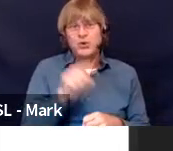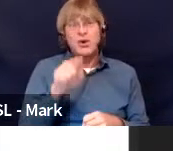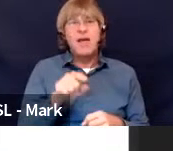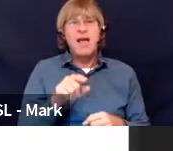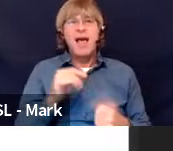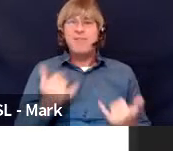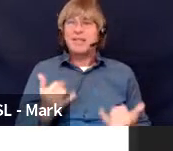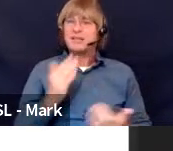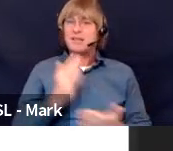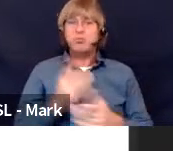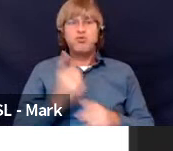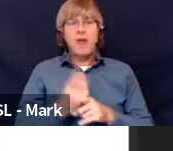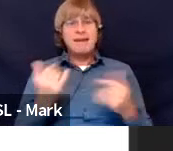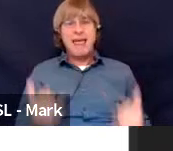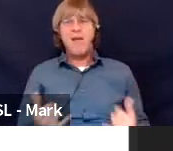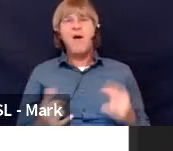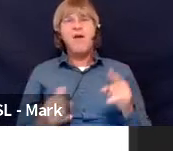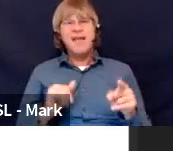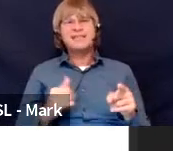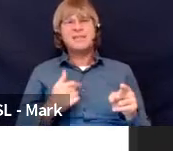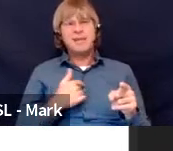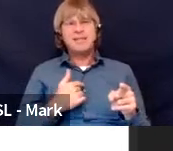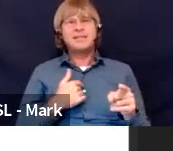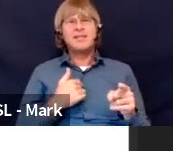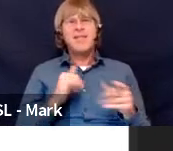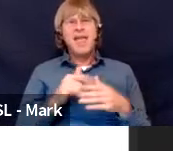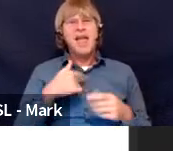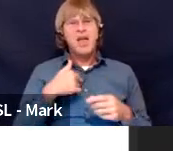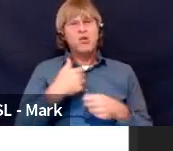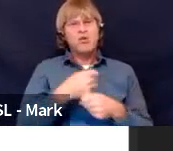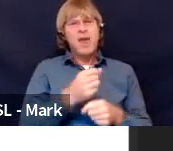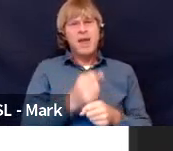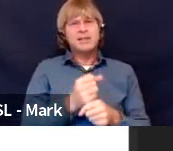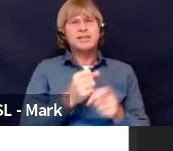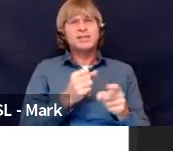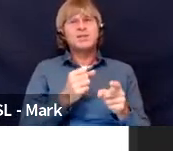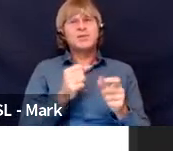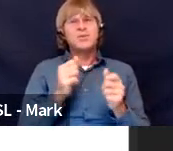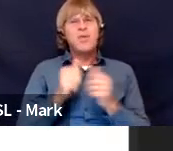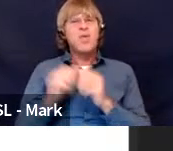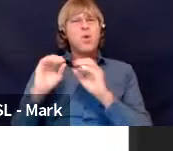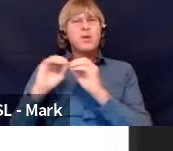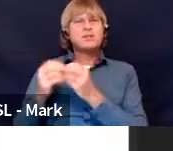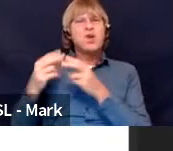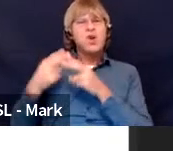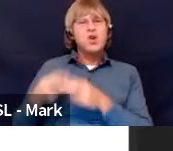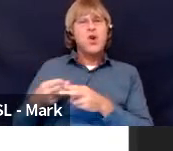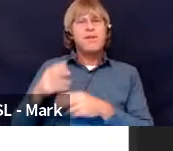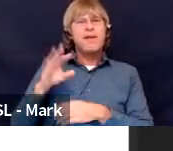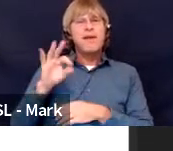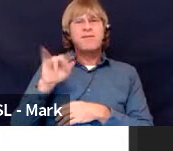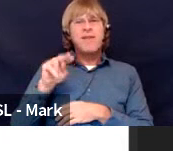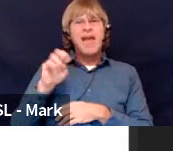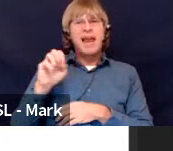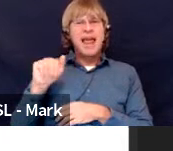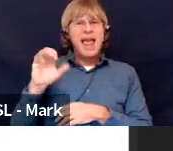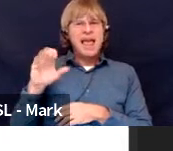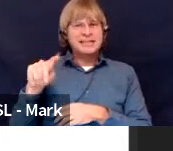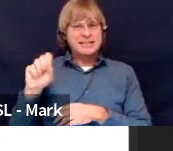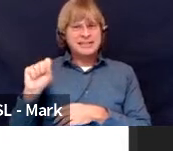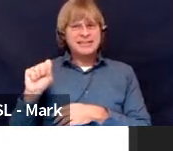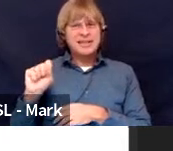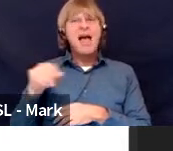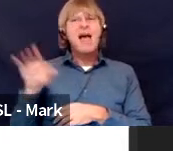Stops Right Now is a piece that I created with an organization called Fine Acts, and